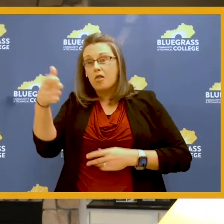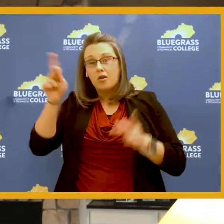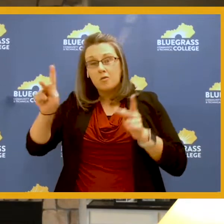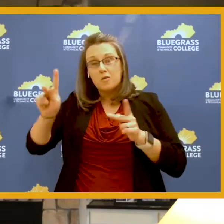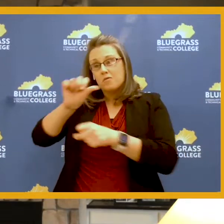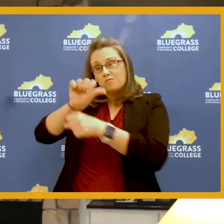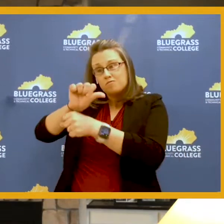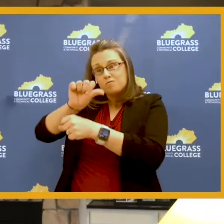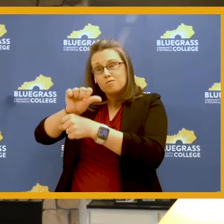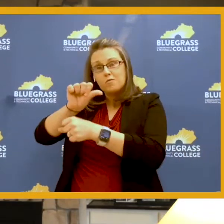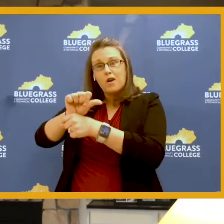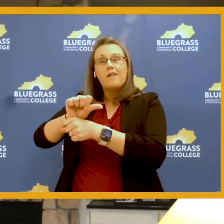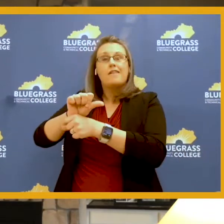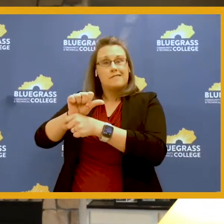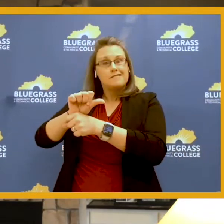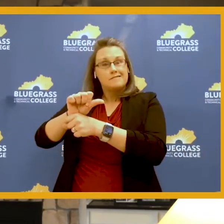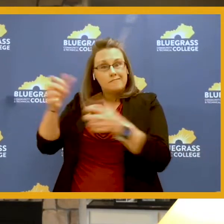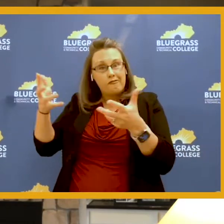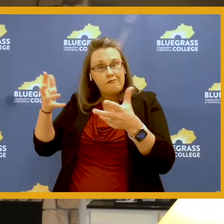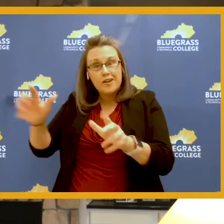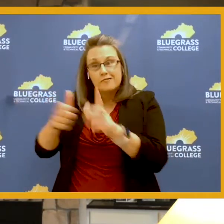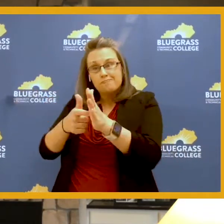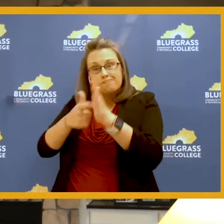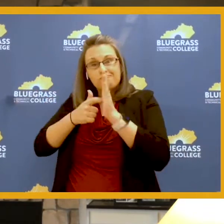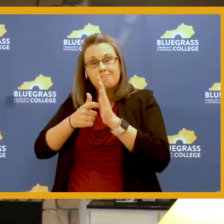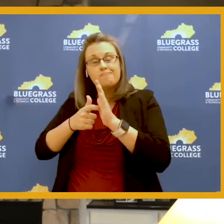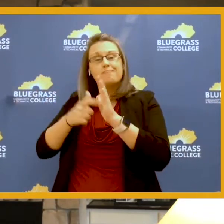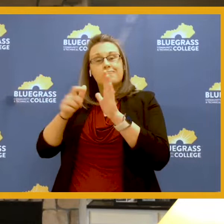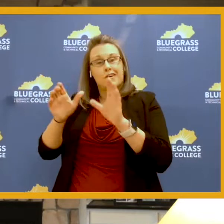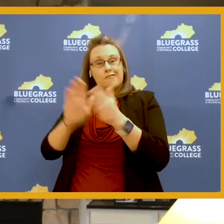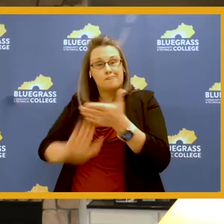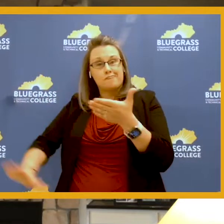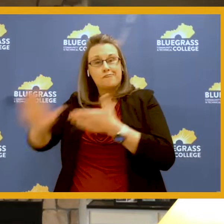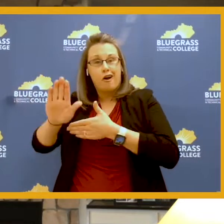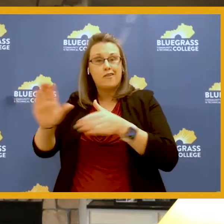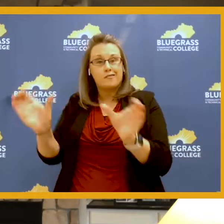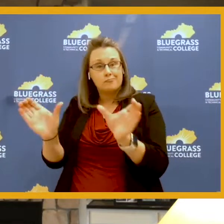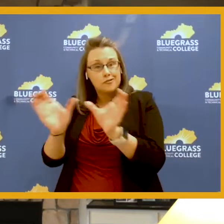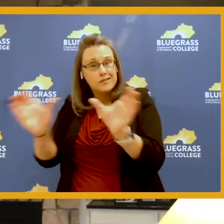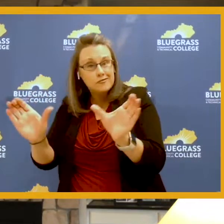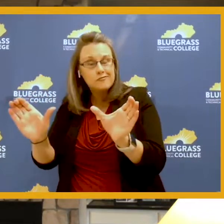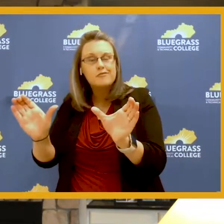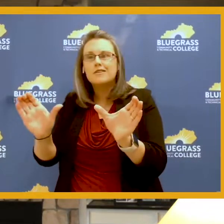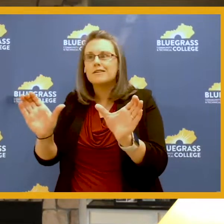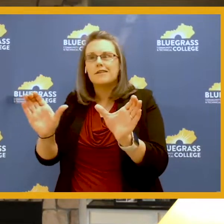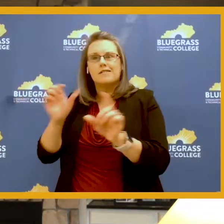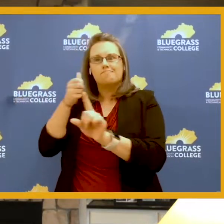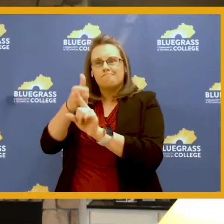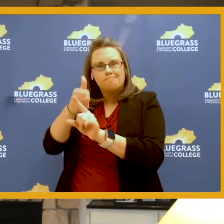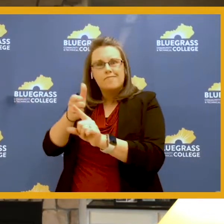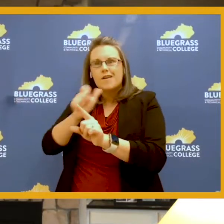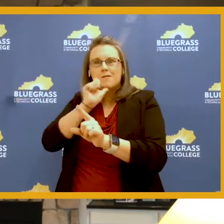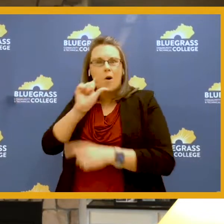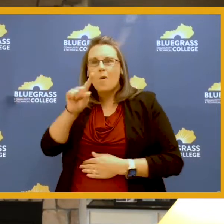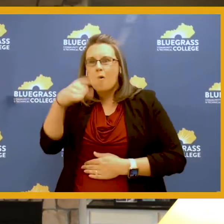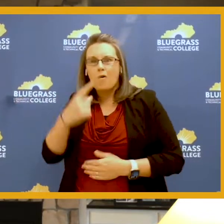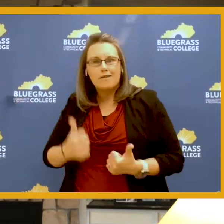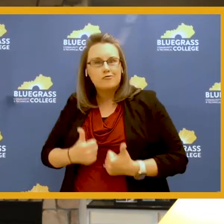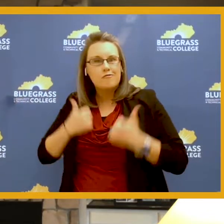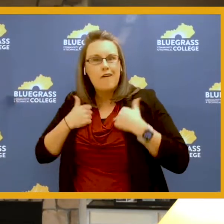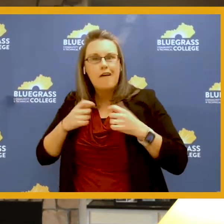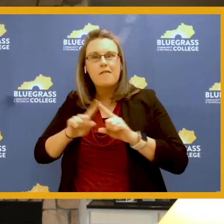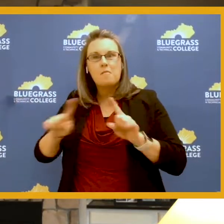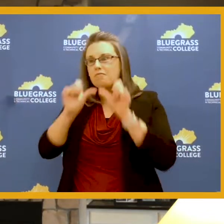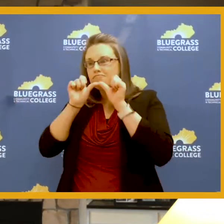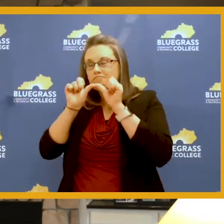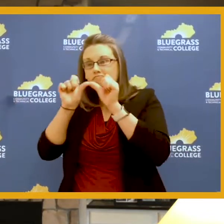do require a college credential, they on the whole are not only surviving, but they're thriving. They've been